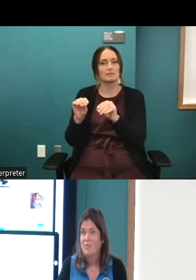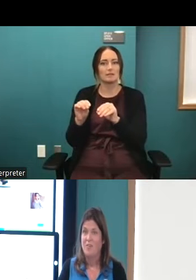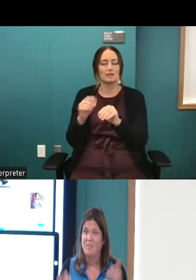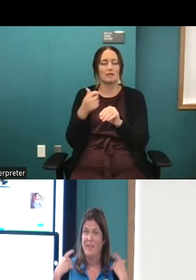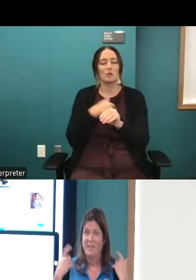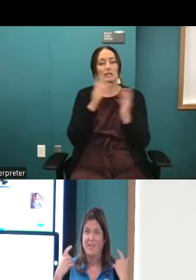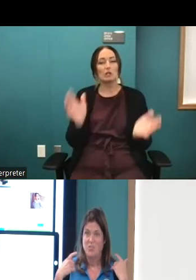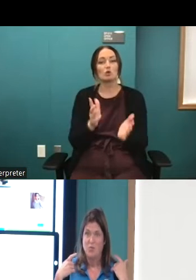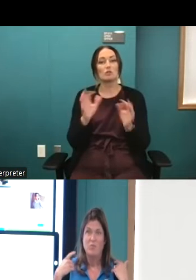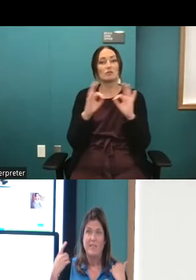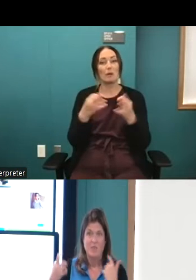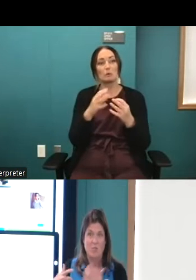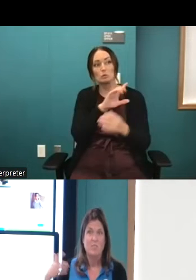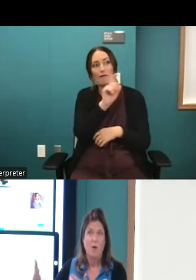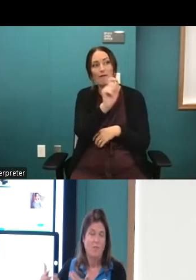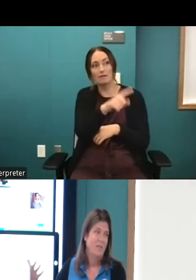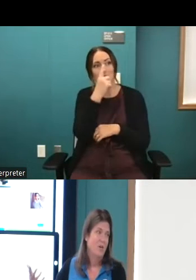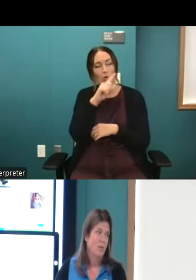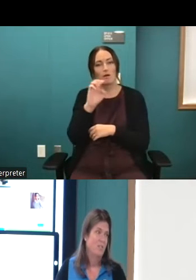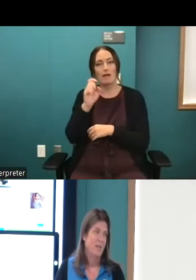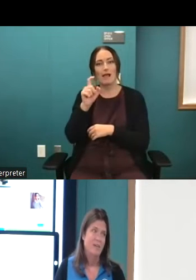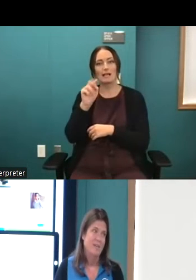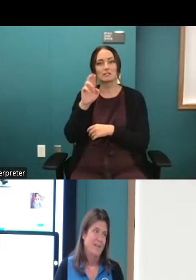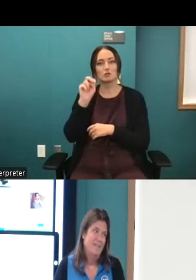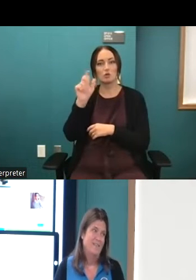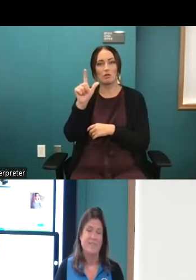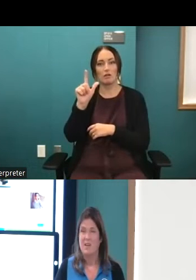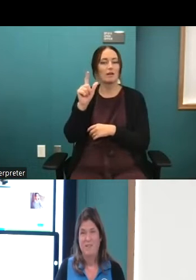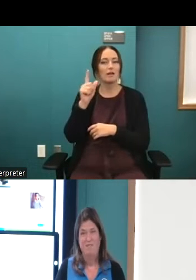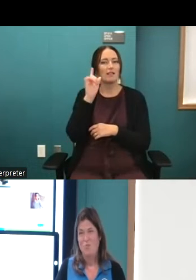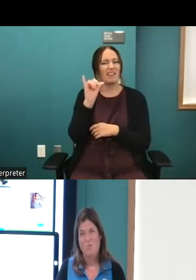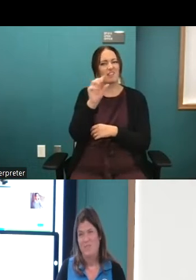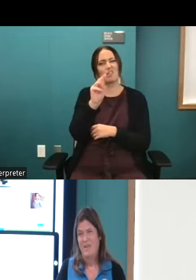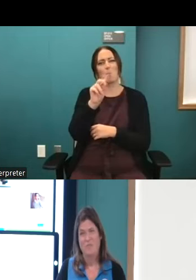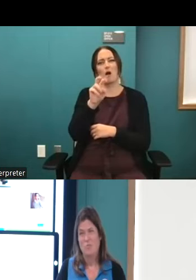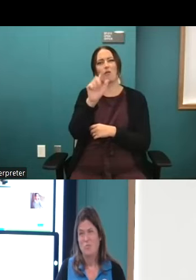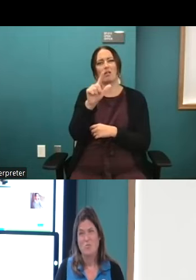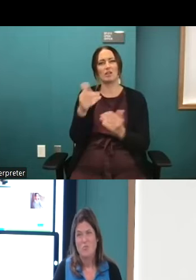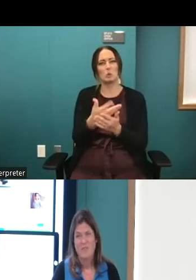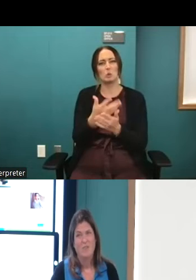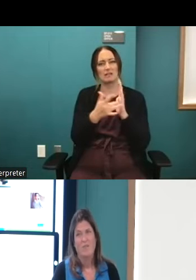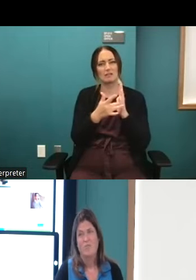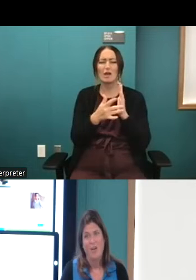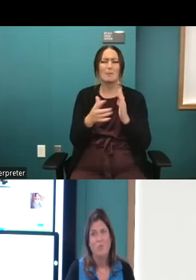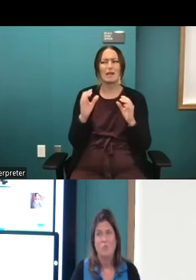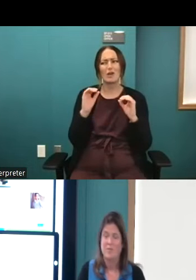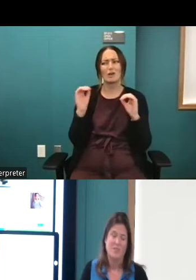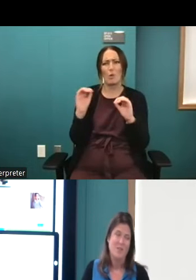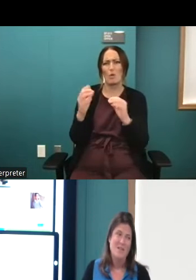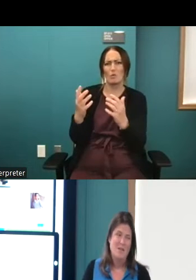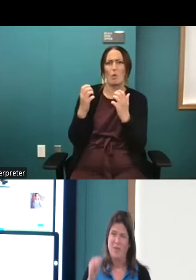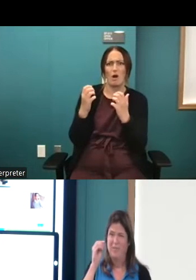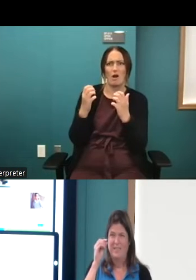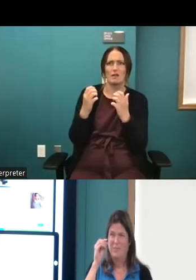ask for like externals, like the newest Marvel technology. It's not, no one wants to have to go through surgery again or have their child go through it.